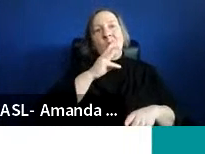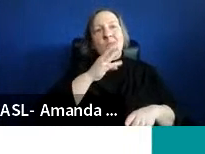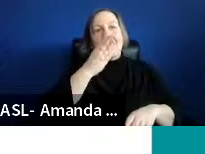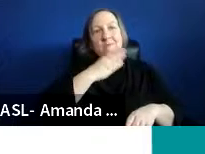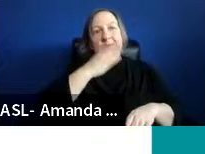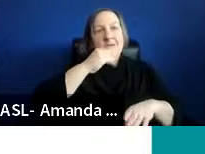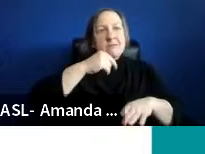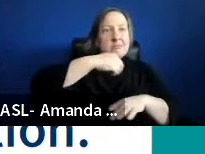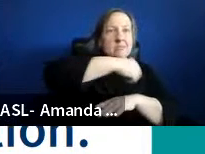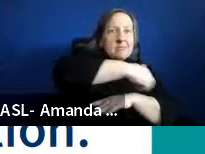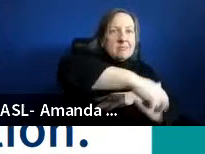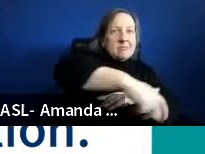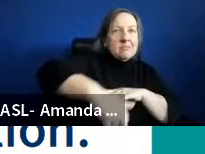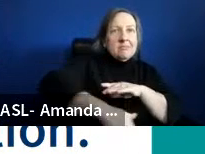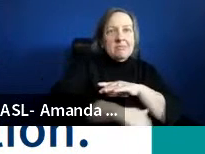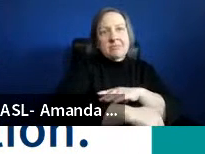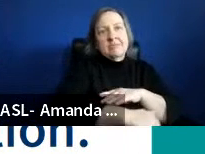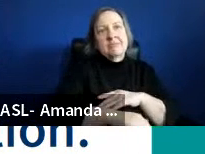Next slide, please.